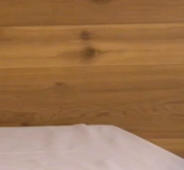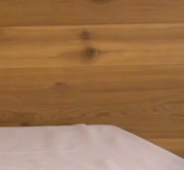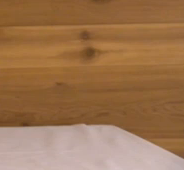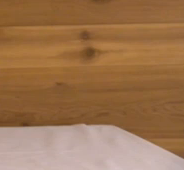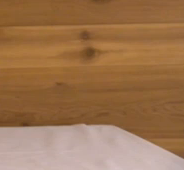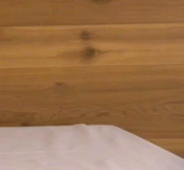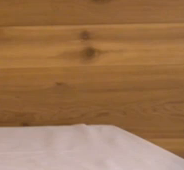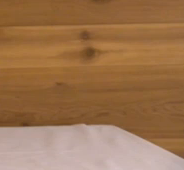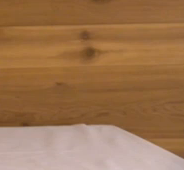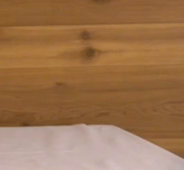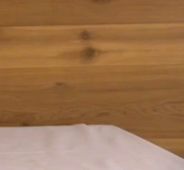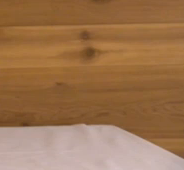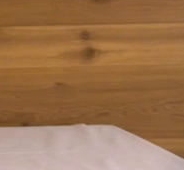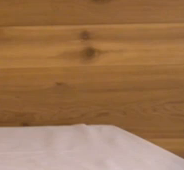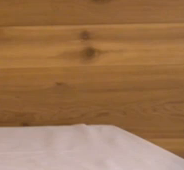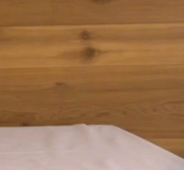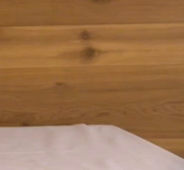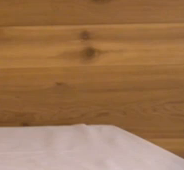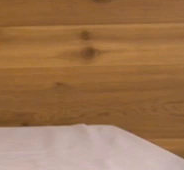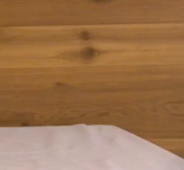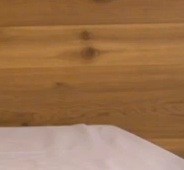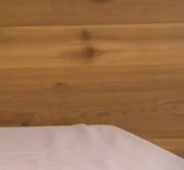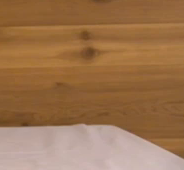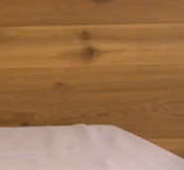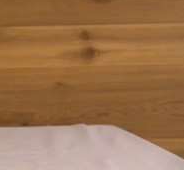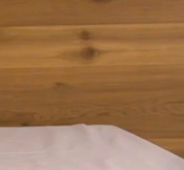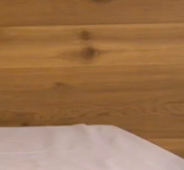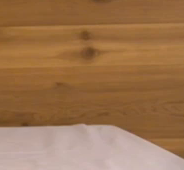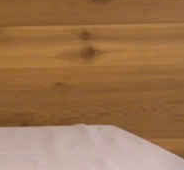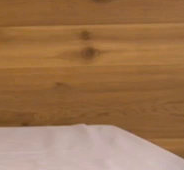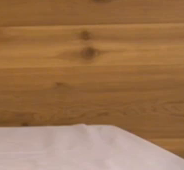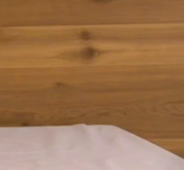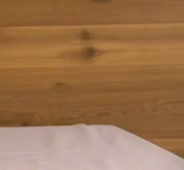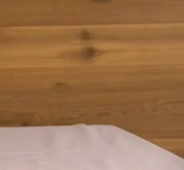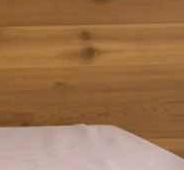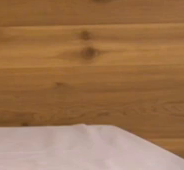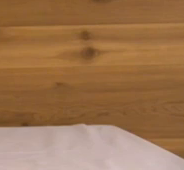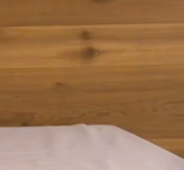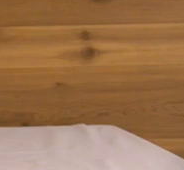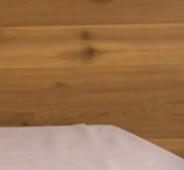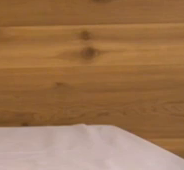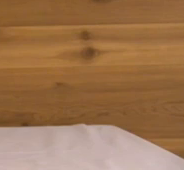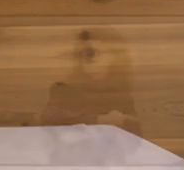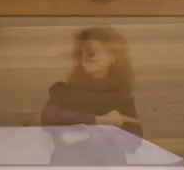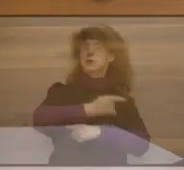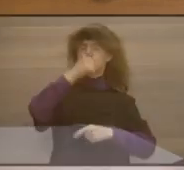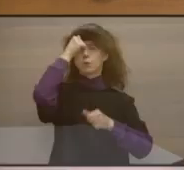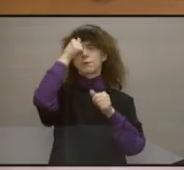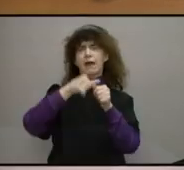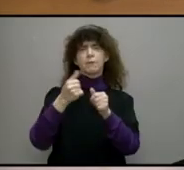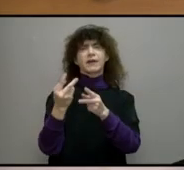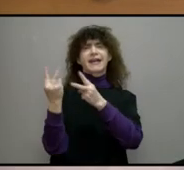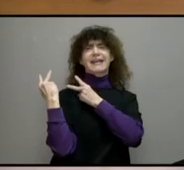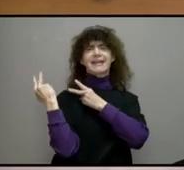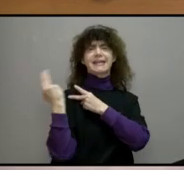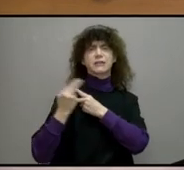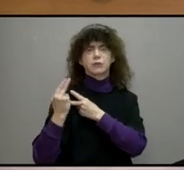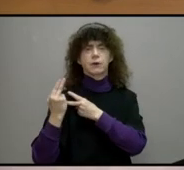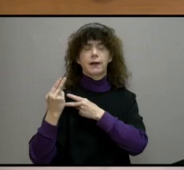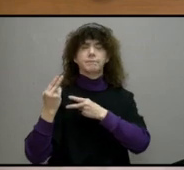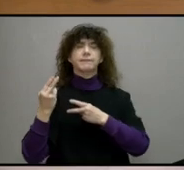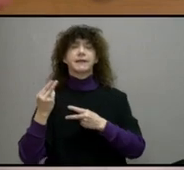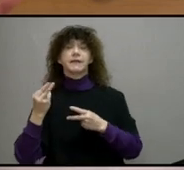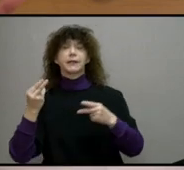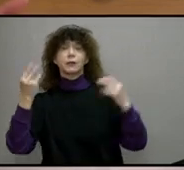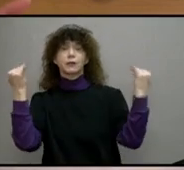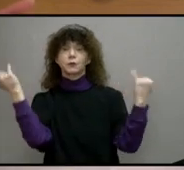pastors and congregations of the Lutheran Church Missouri Synod from your surrounding area. On today's program... Today we celebrate